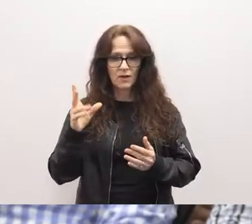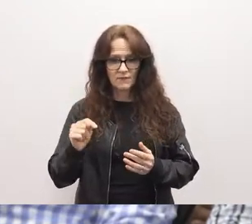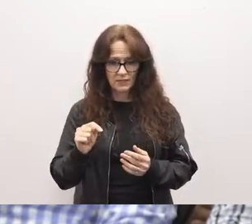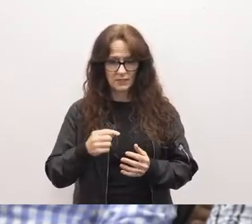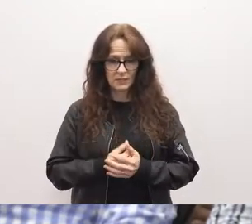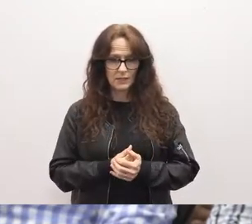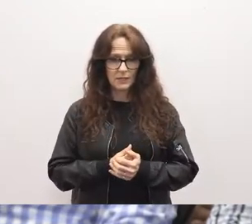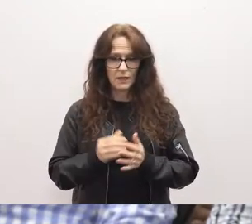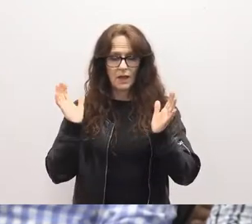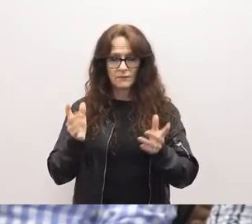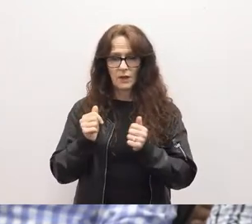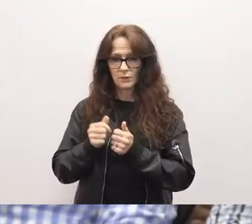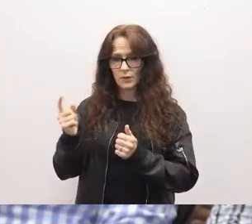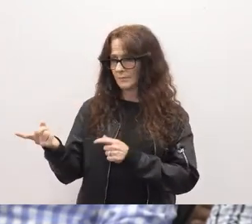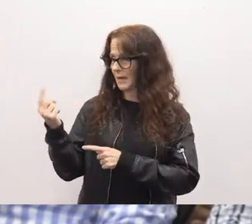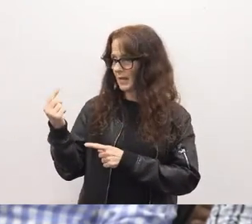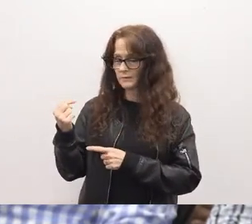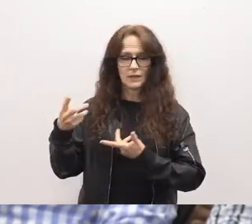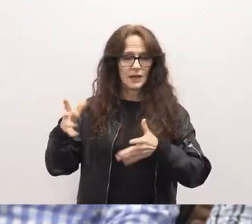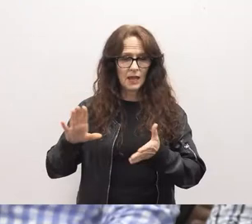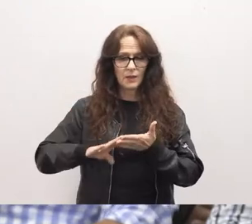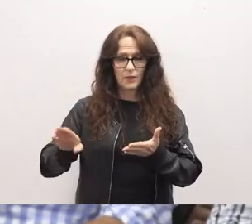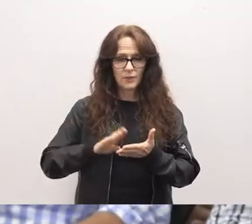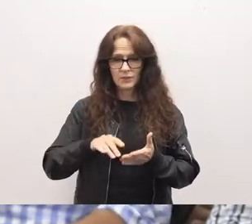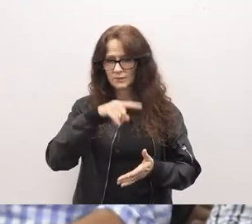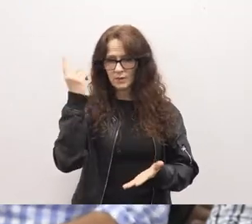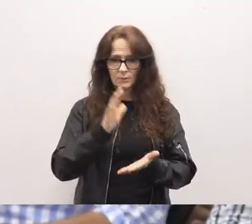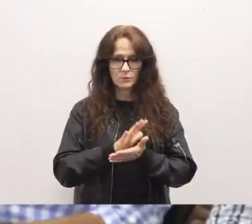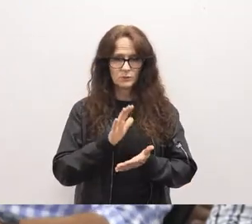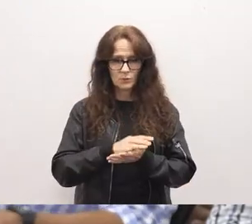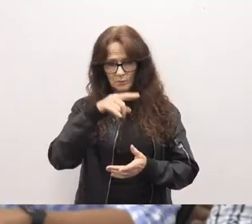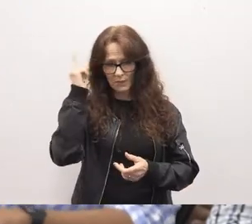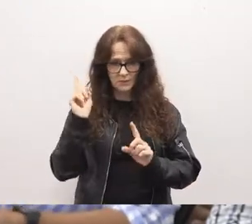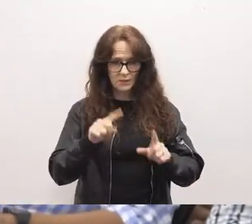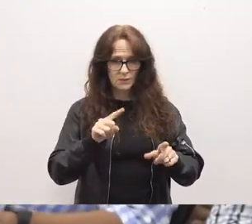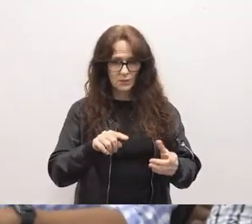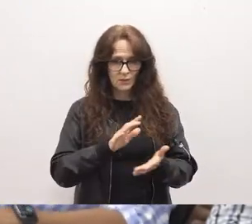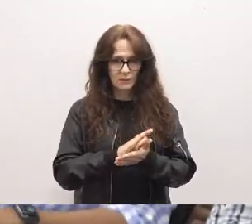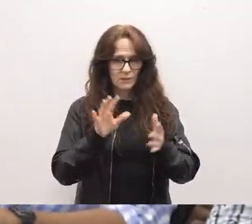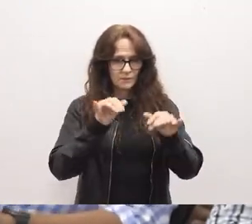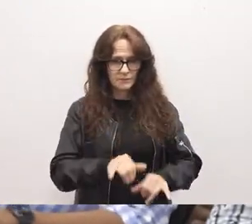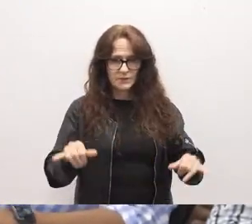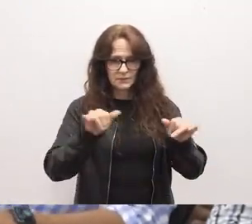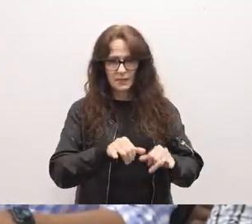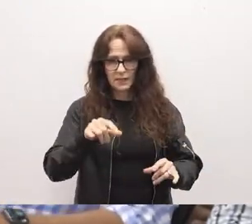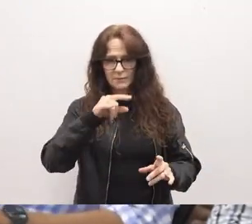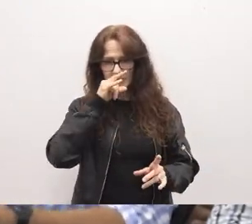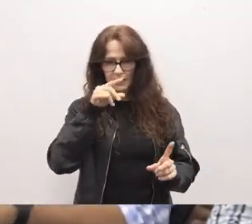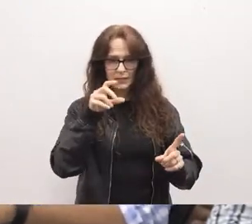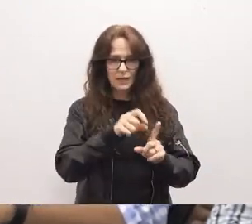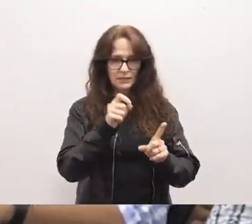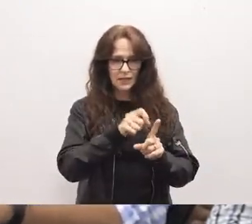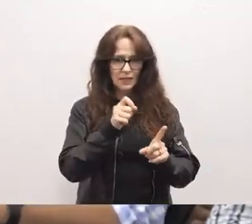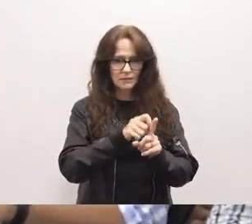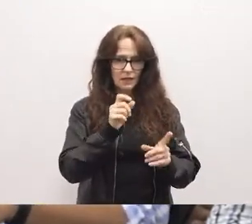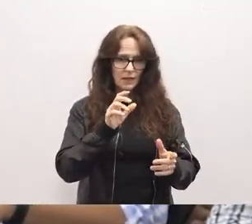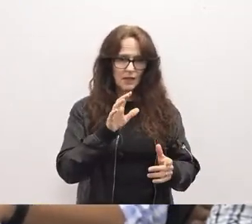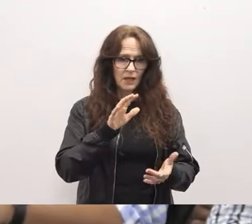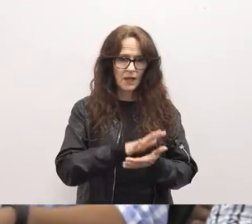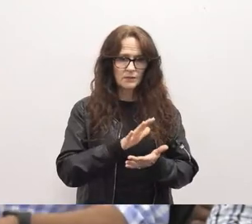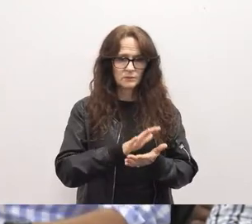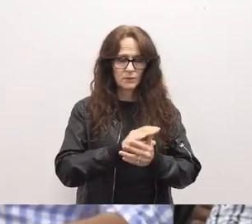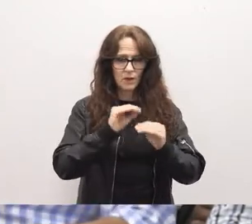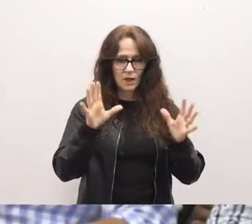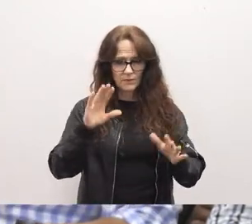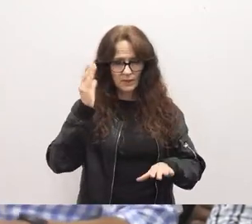okay? I've talked to him last year. He let it go. Summer school came. My son went to school. The same kid attacked my son at school. Obviously, my son